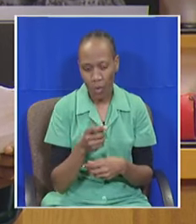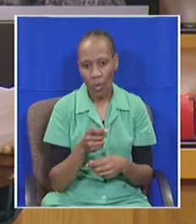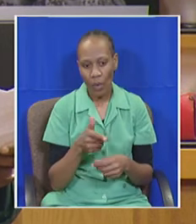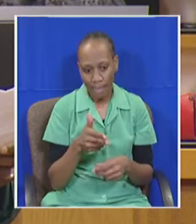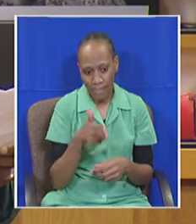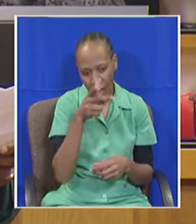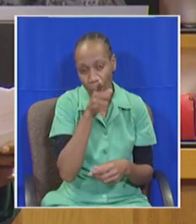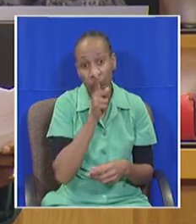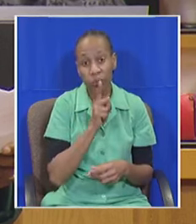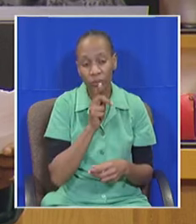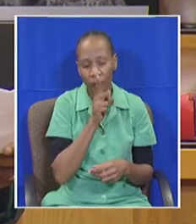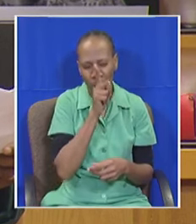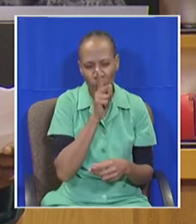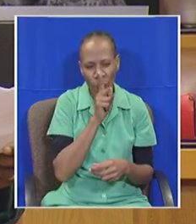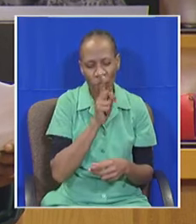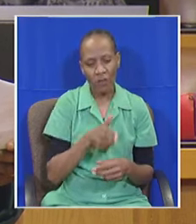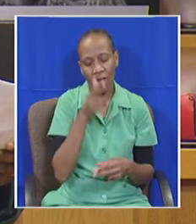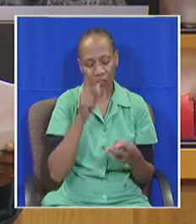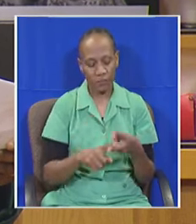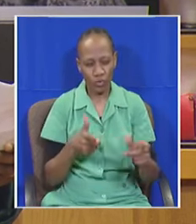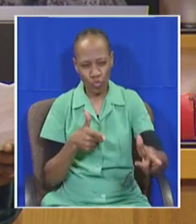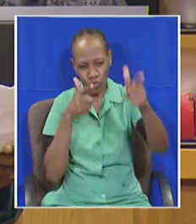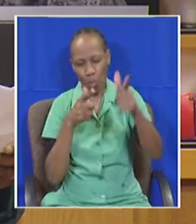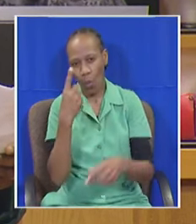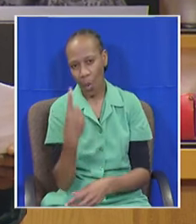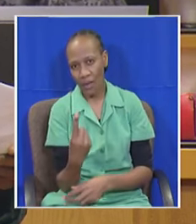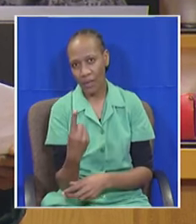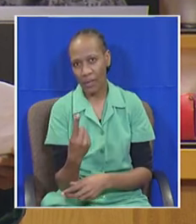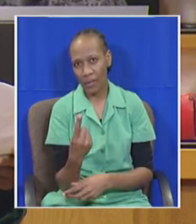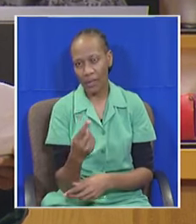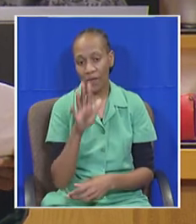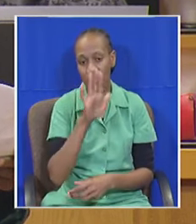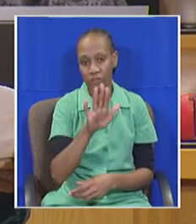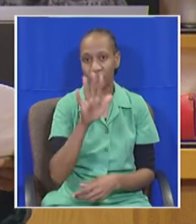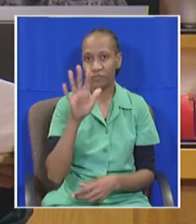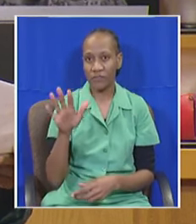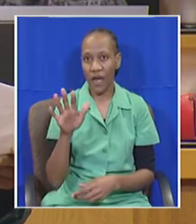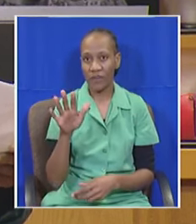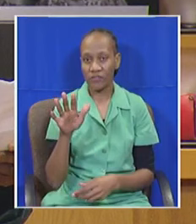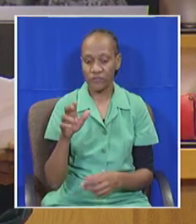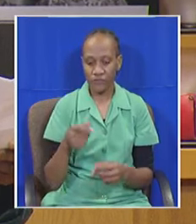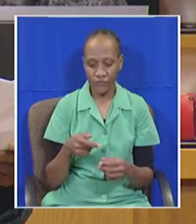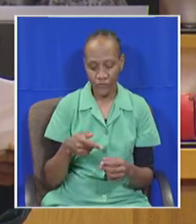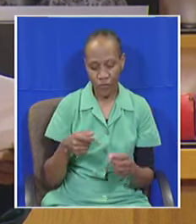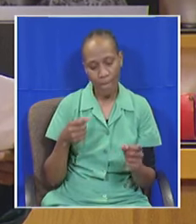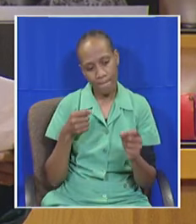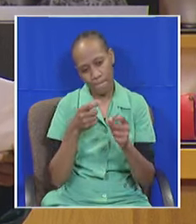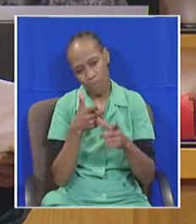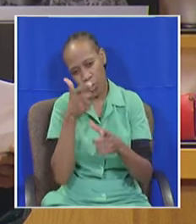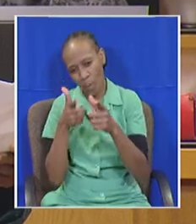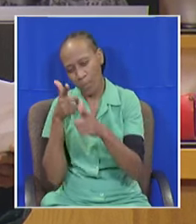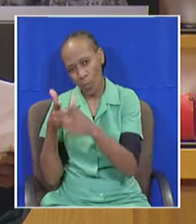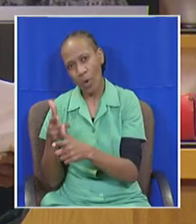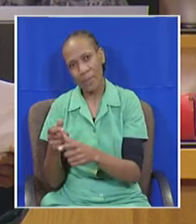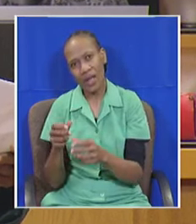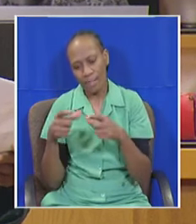2 pistols, 1 shotgun, and 155 rounds and ammunition, amongst